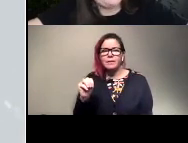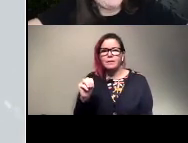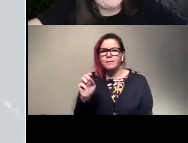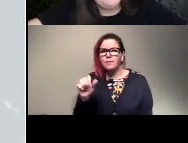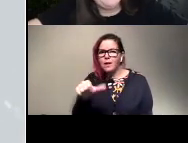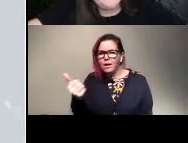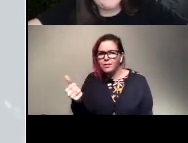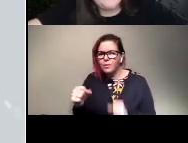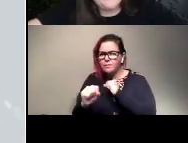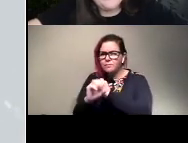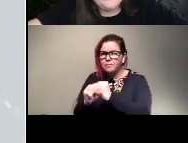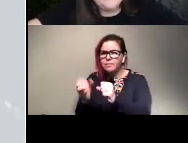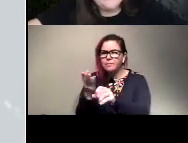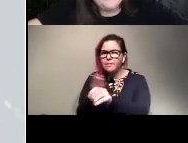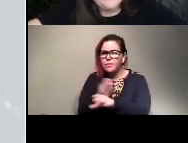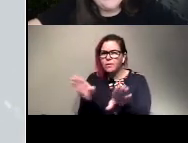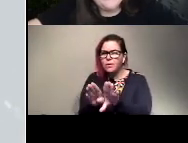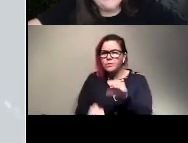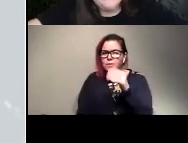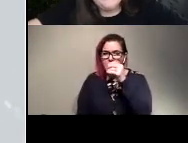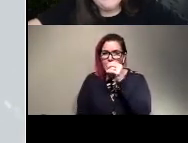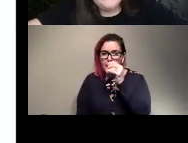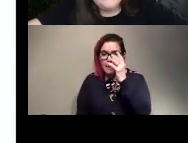before we wrap up? So